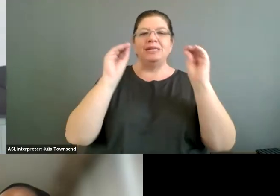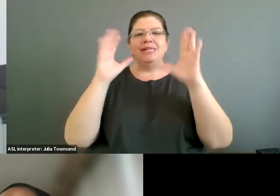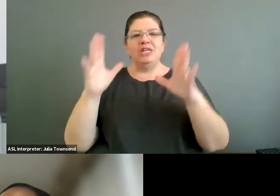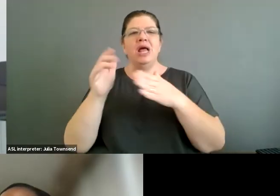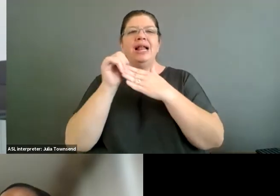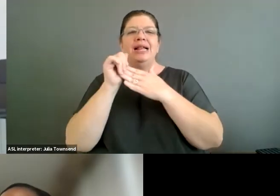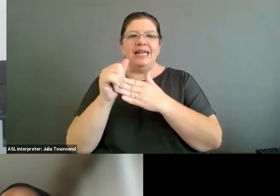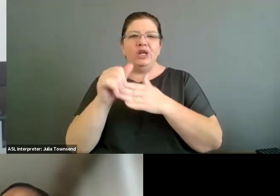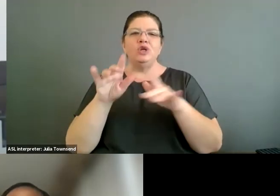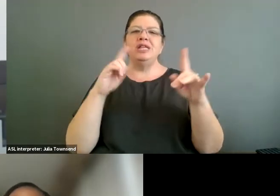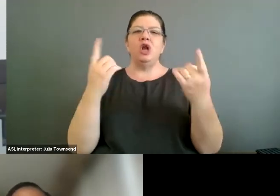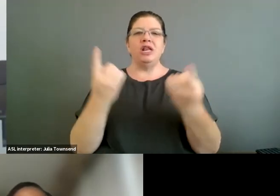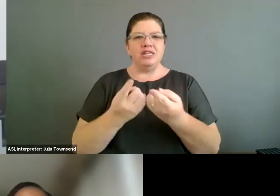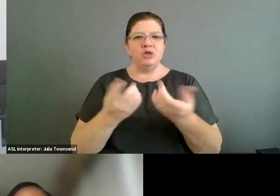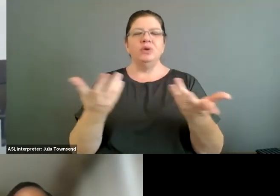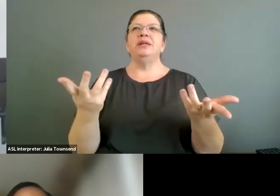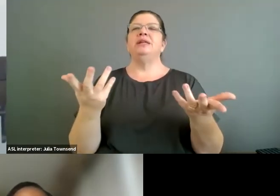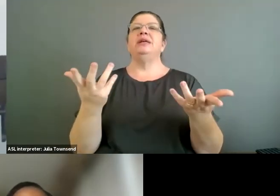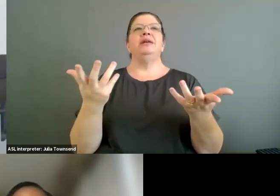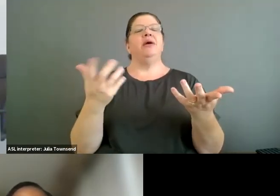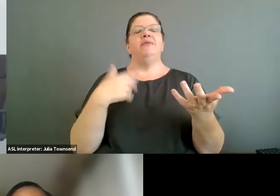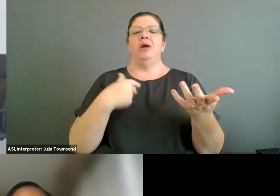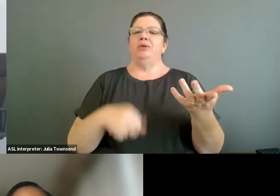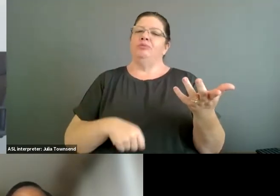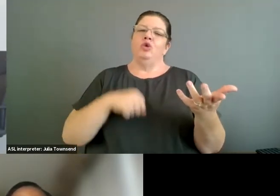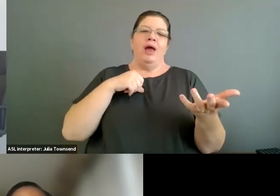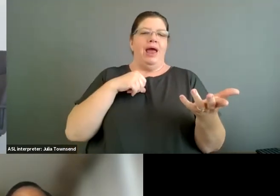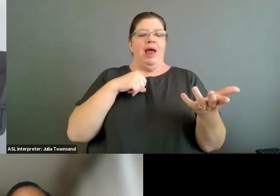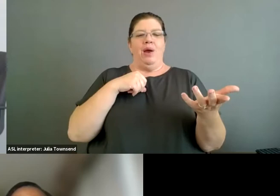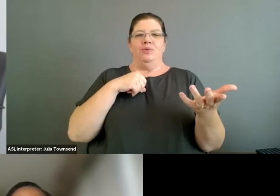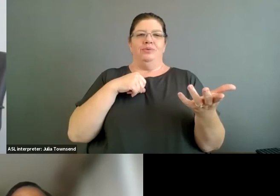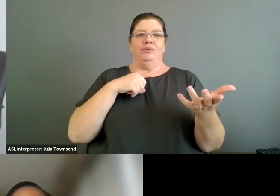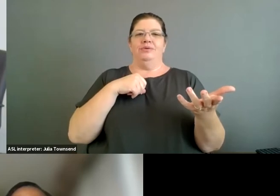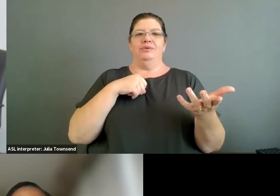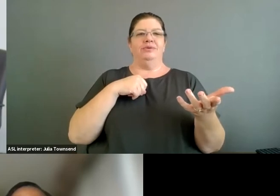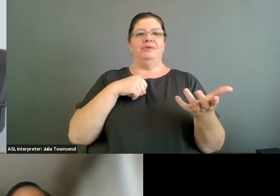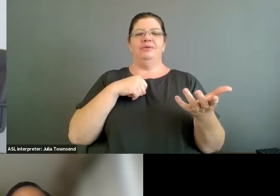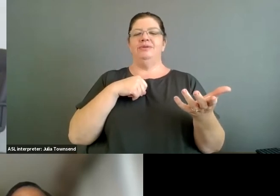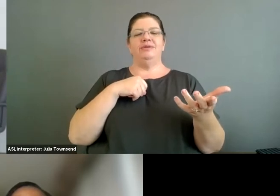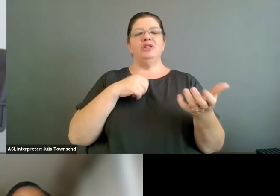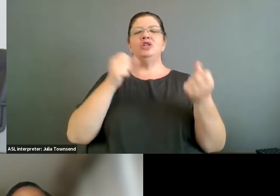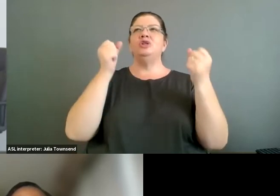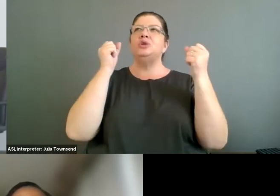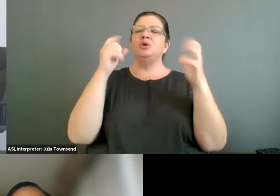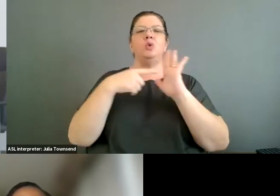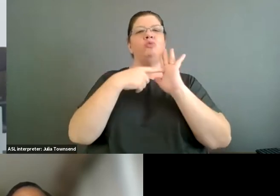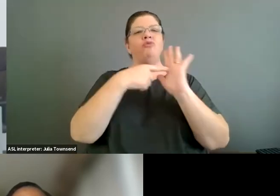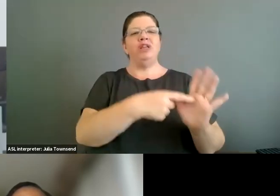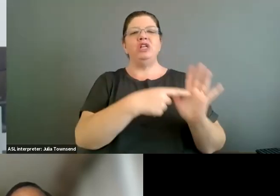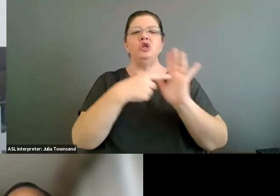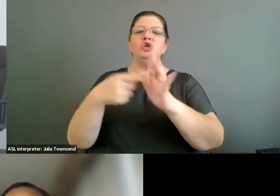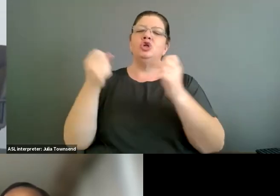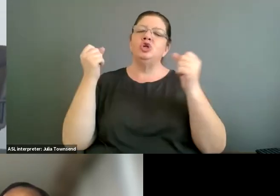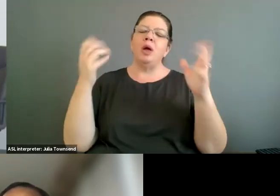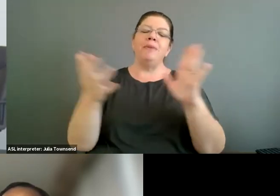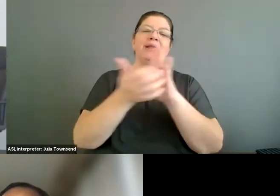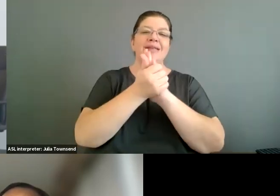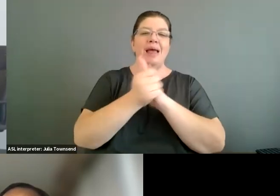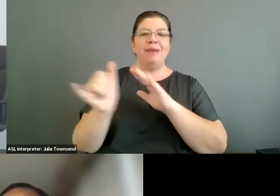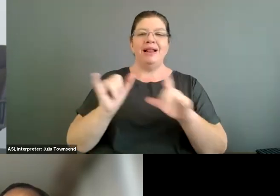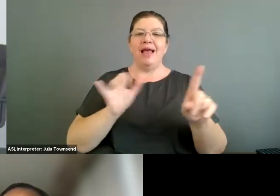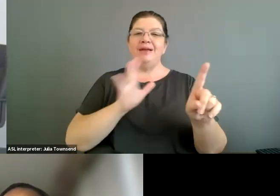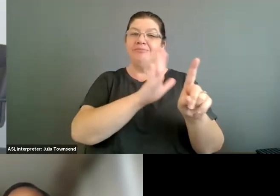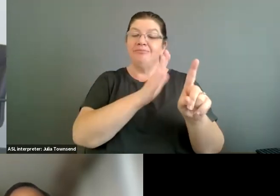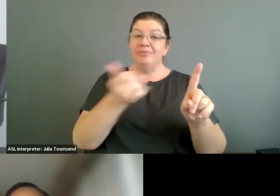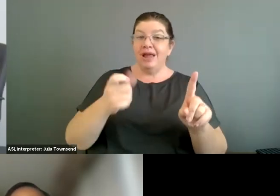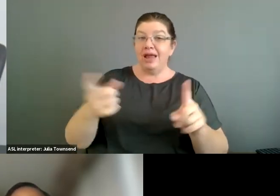our district. And I'm very proud to feature so many of our talents like Eliel's. Is there any questions for Eliel